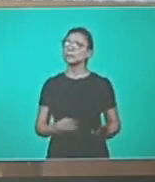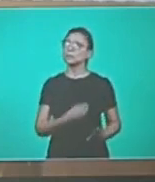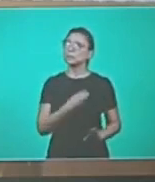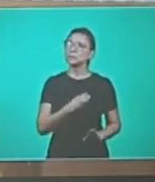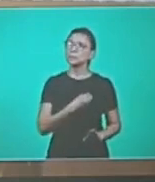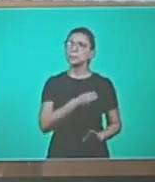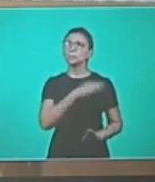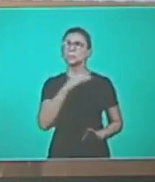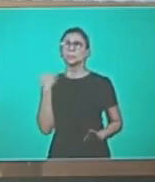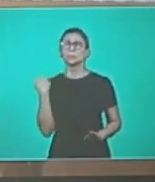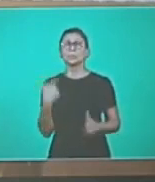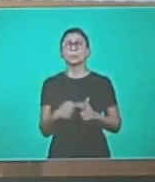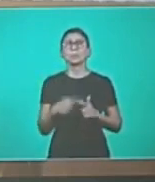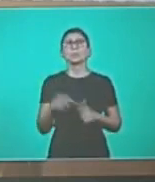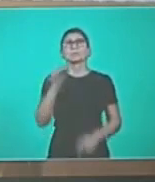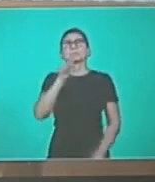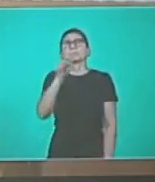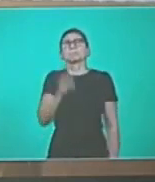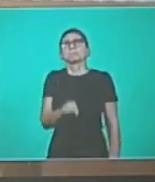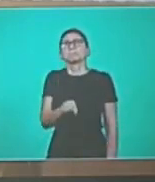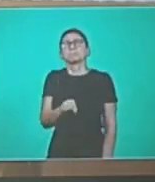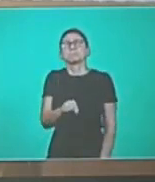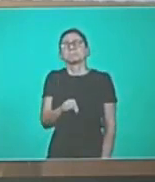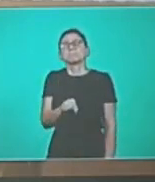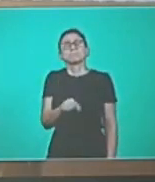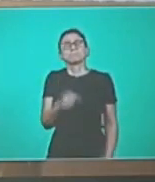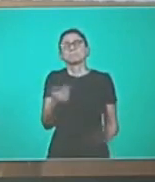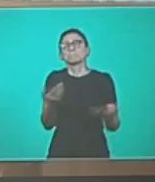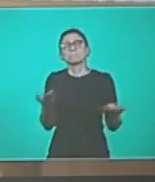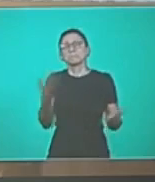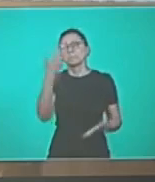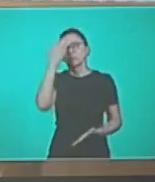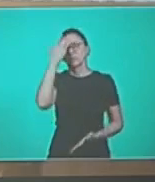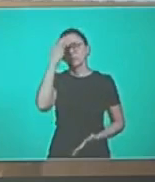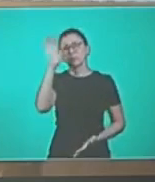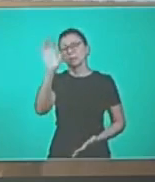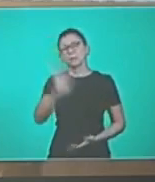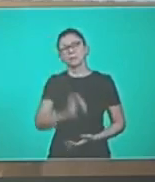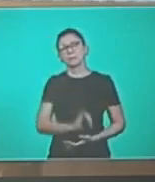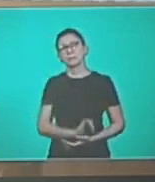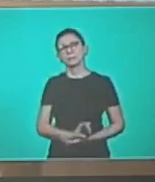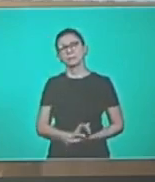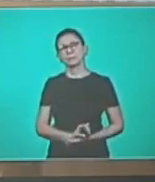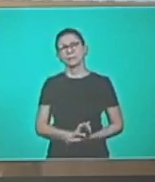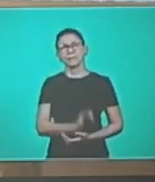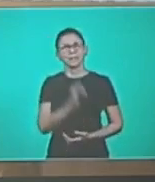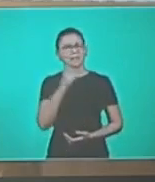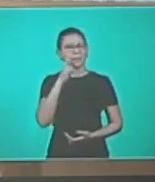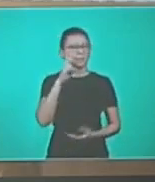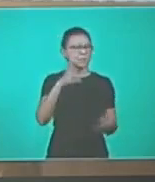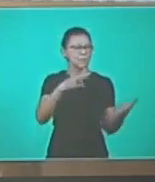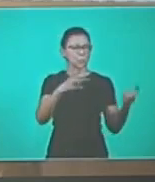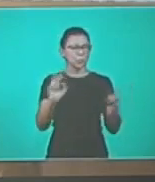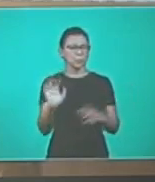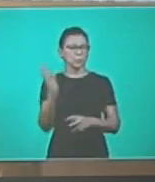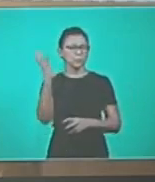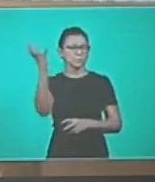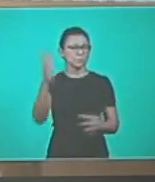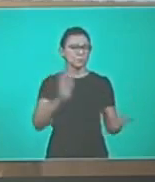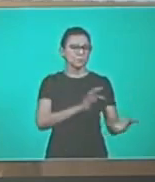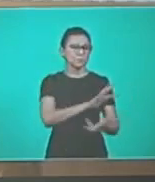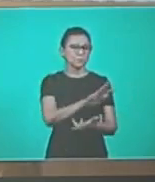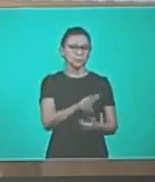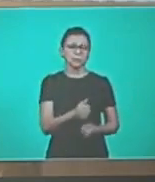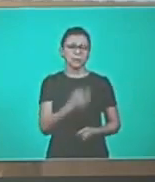They want to know the answers. They don't know how to answer to all the